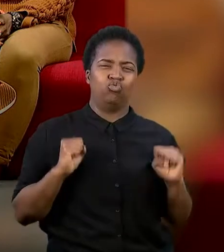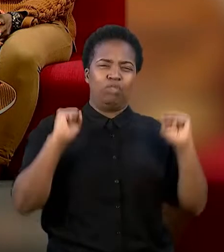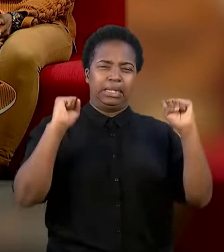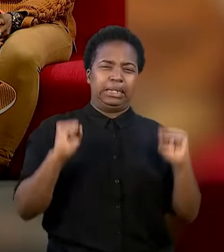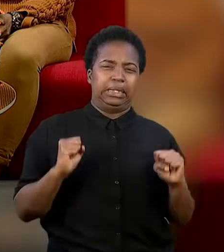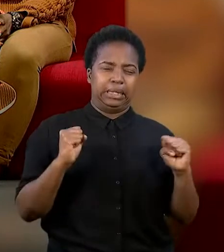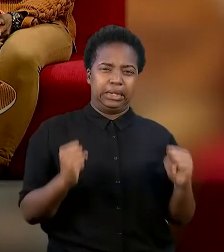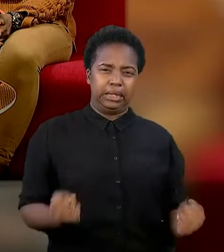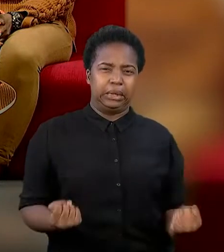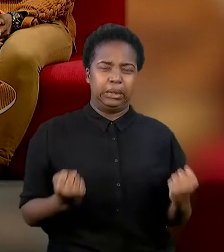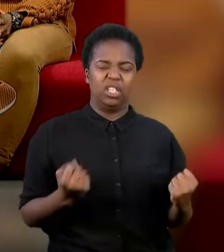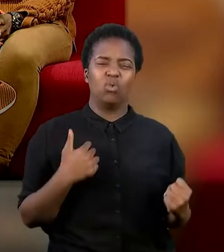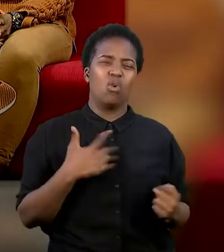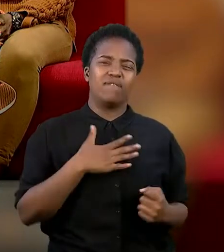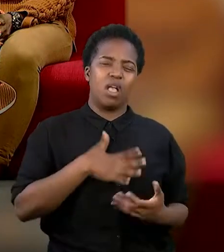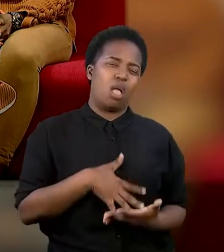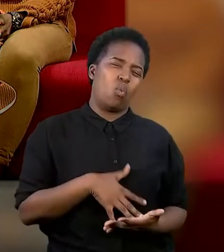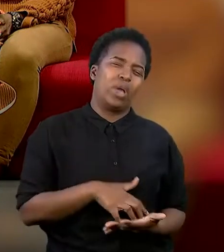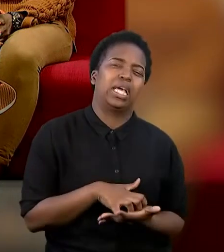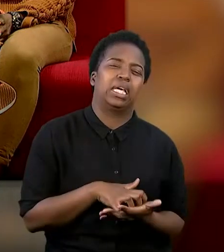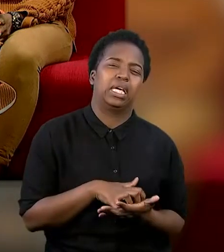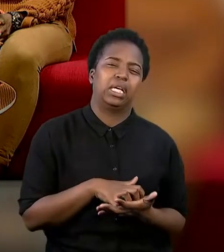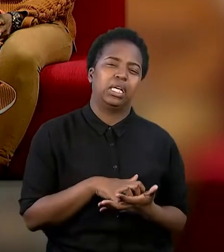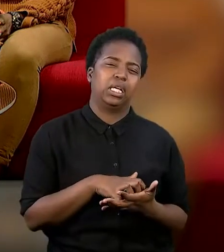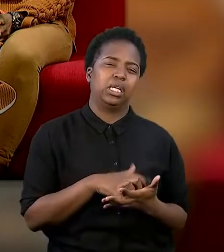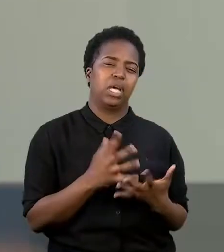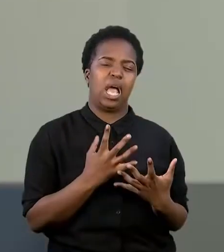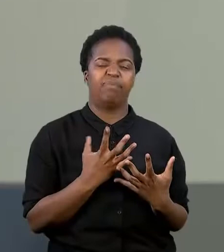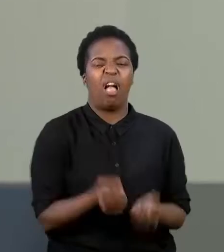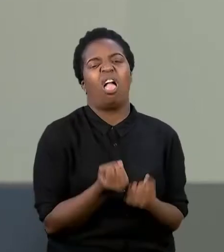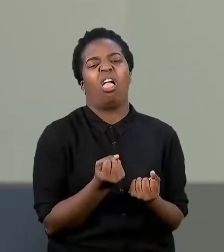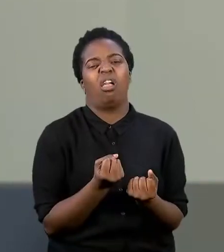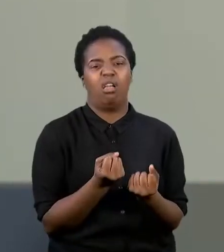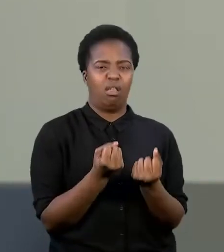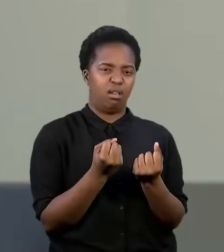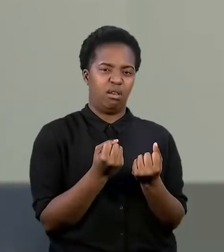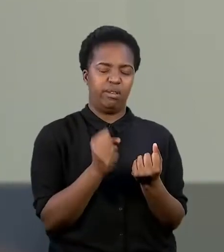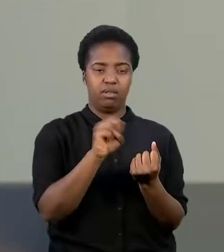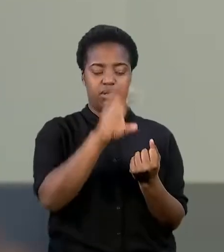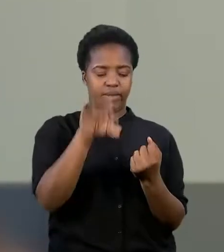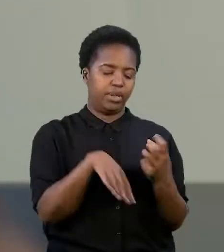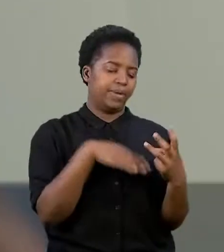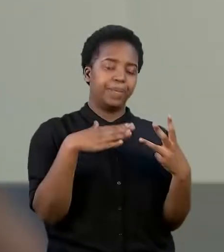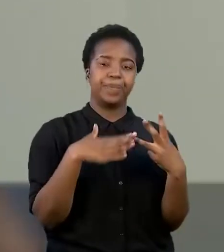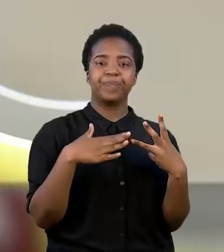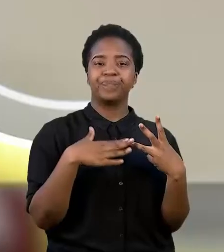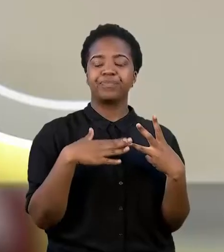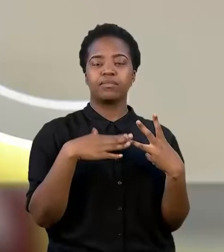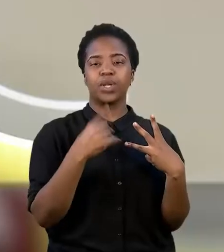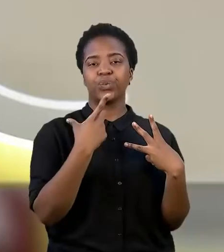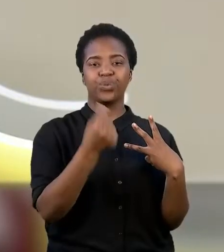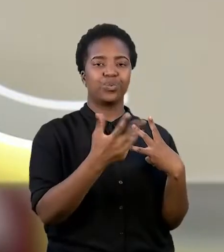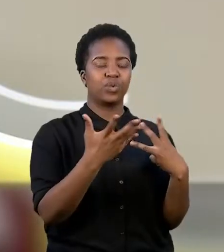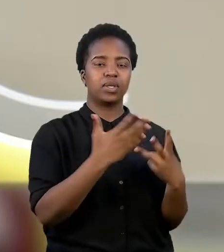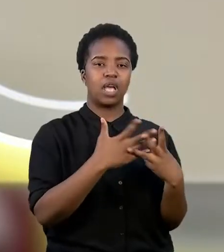of strength work, mm-hmm. so you don't feel weak exactly. and bup, as they say in South Africa, mm-hmm. and